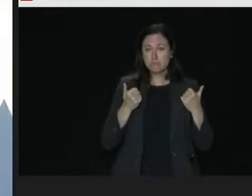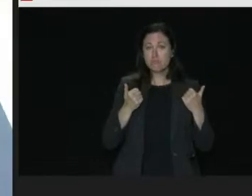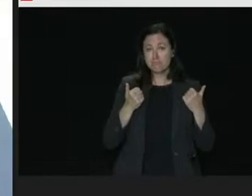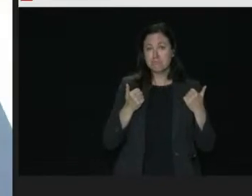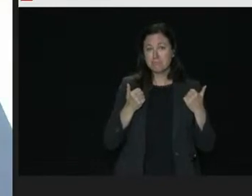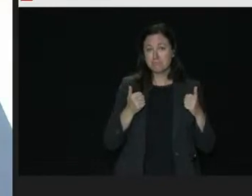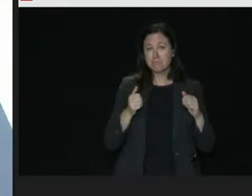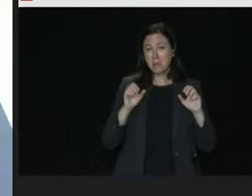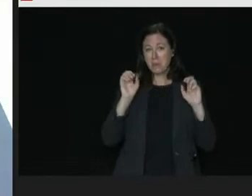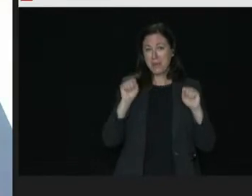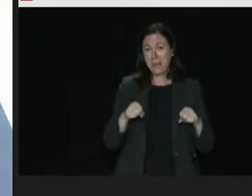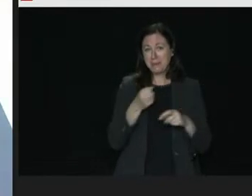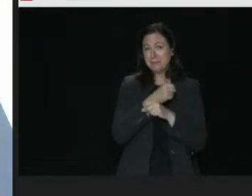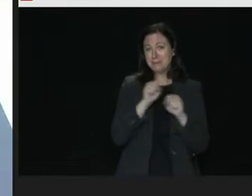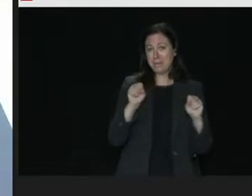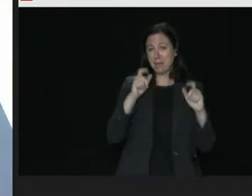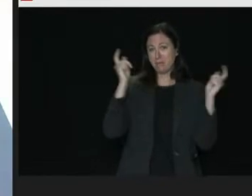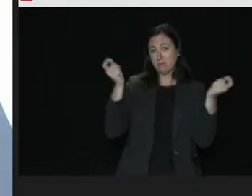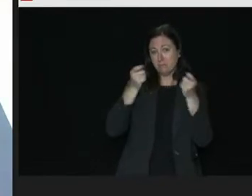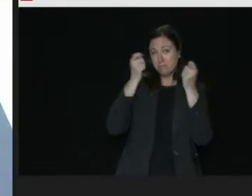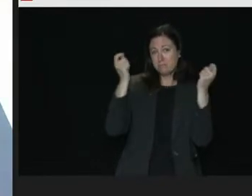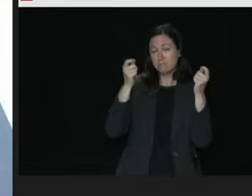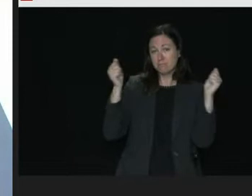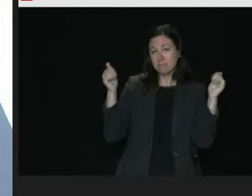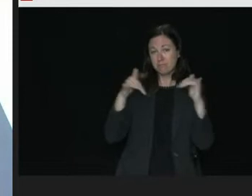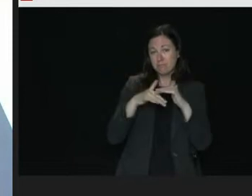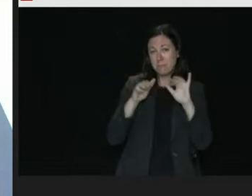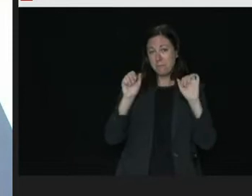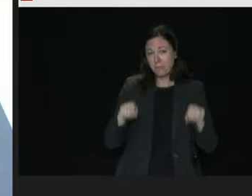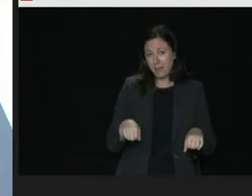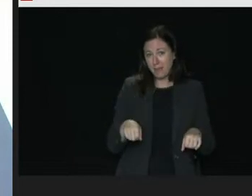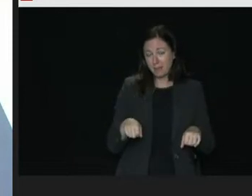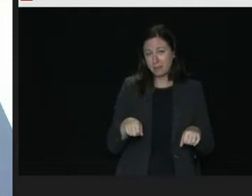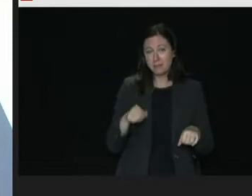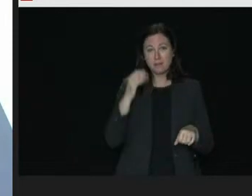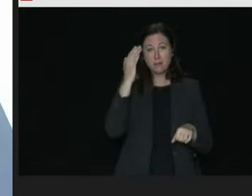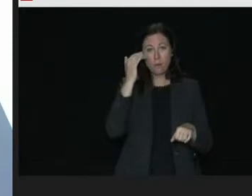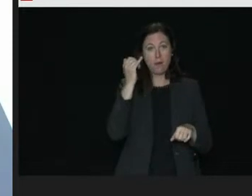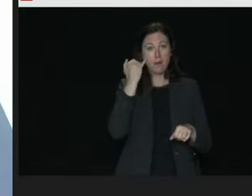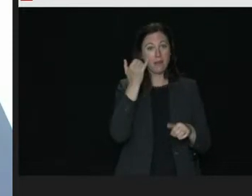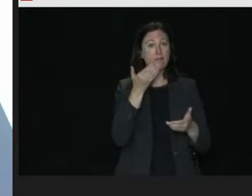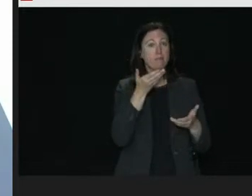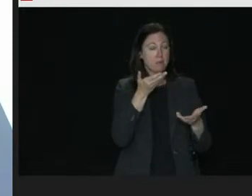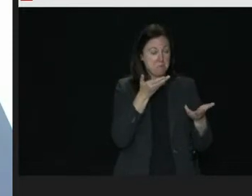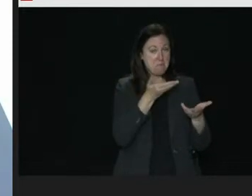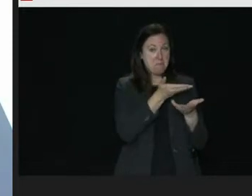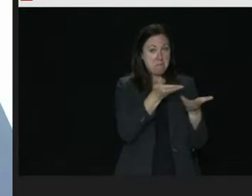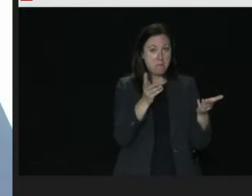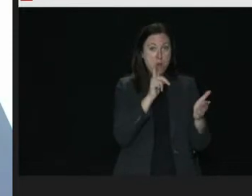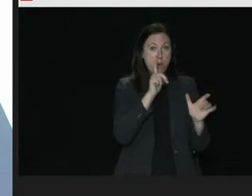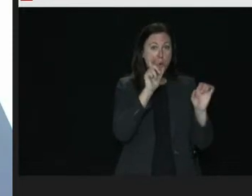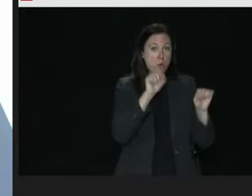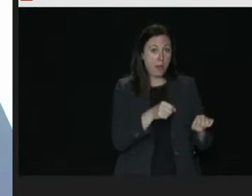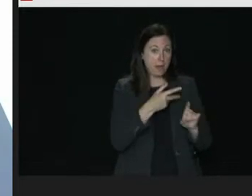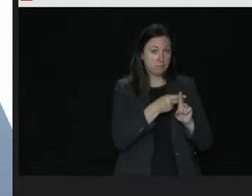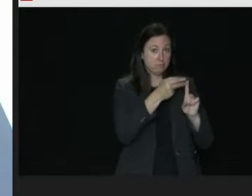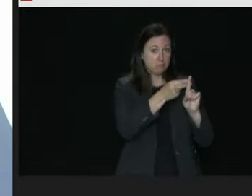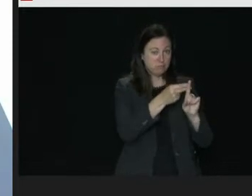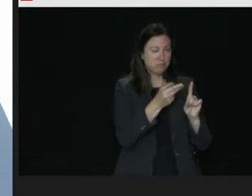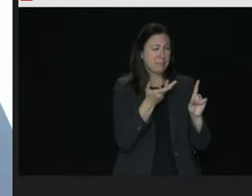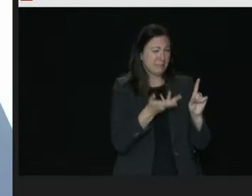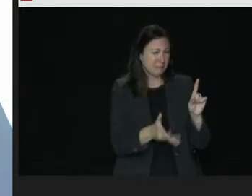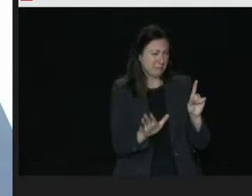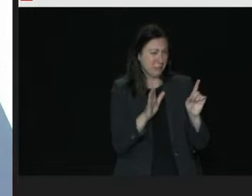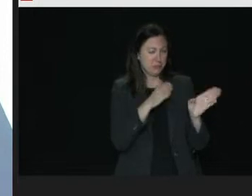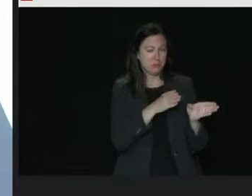gatherings safer by ensuring that eligible people are fully vaccinated, taking steps to